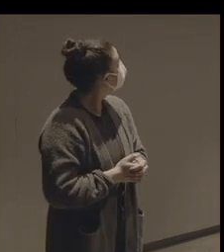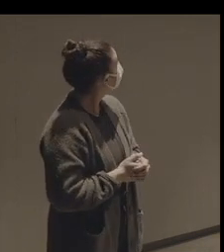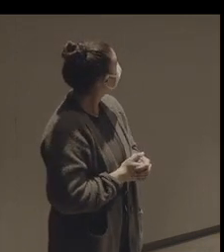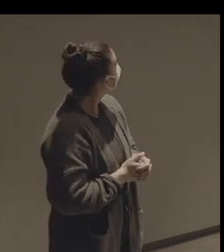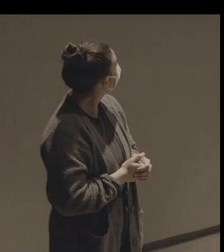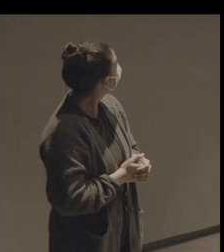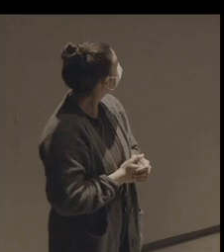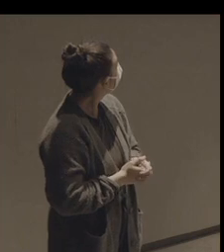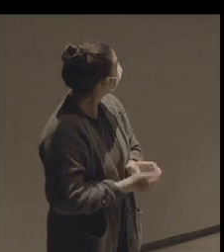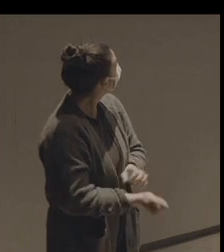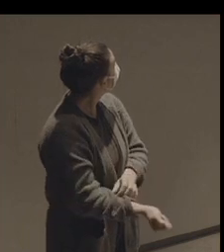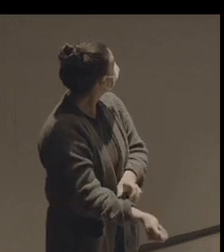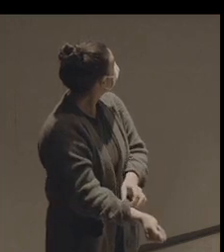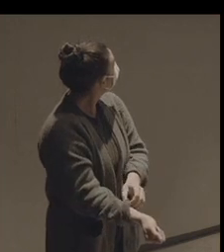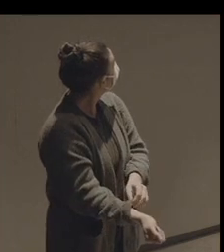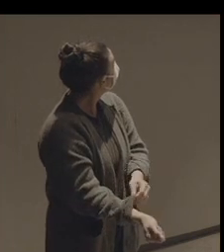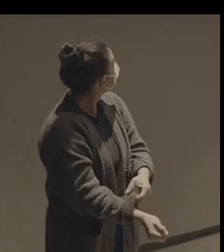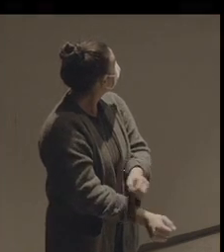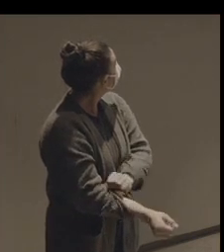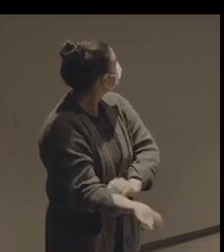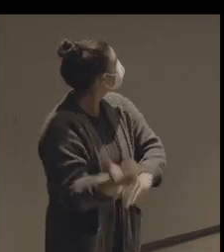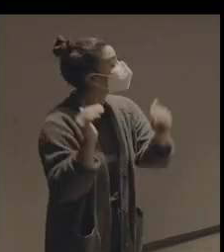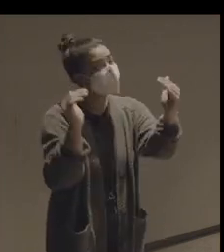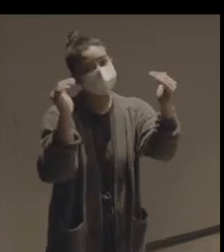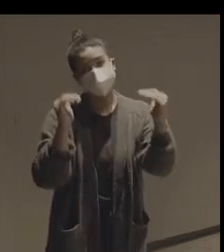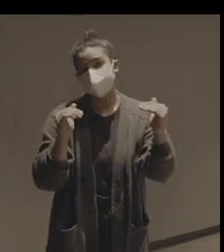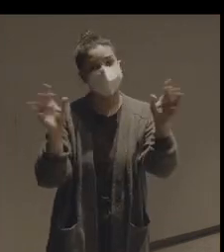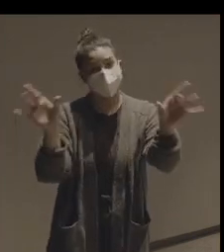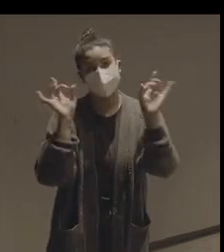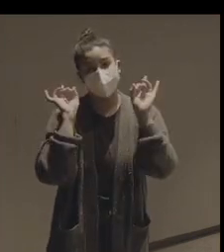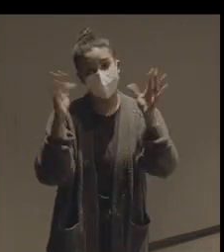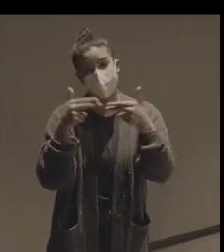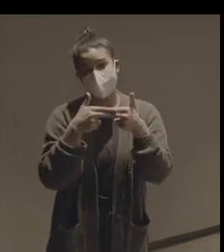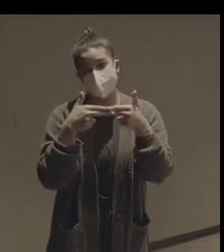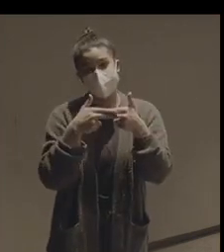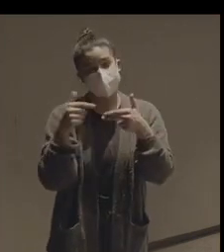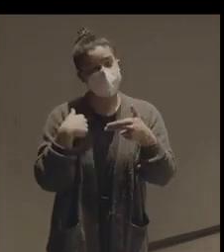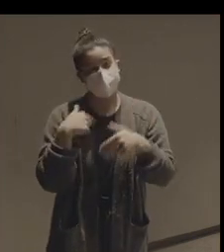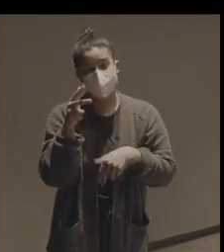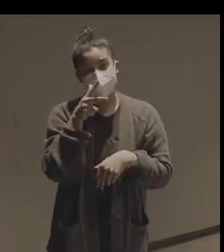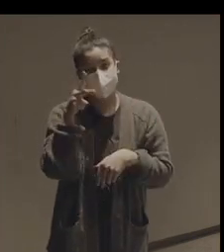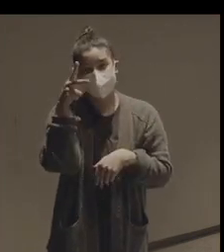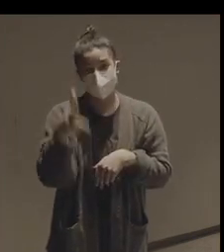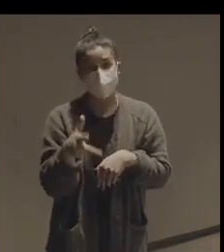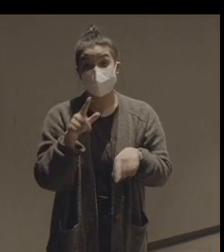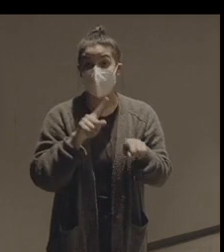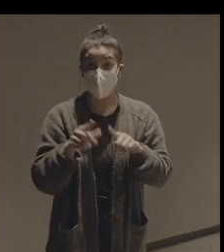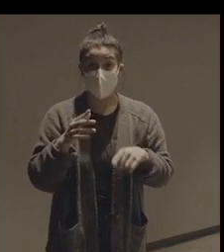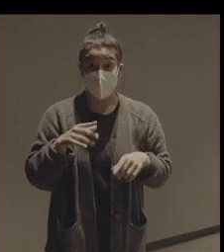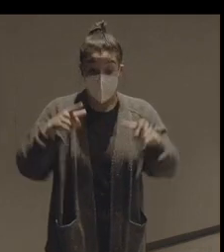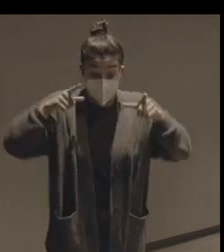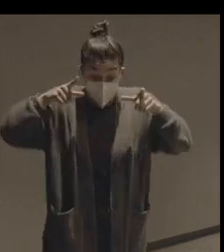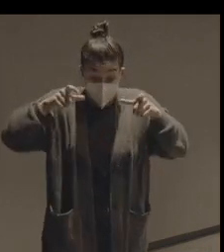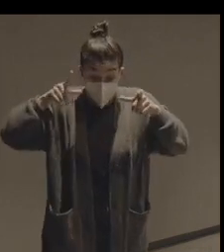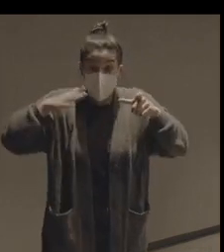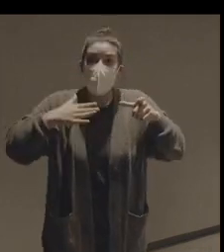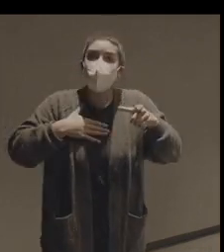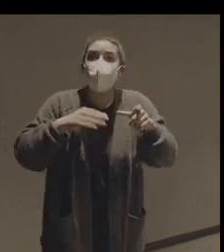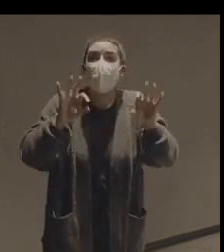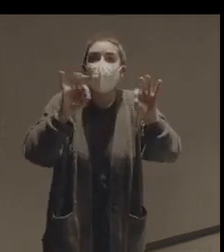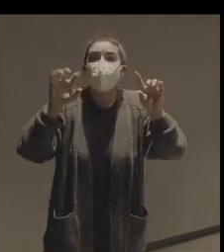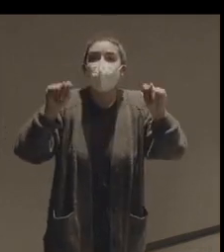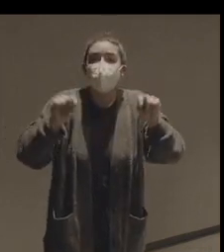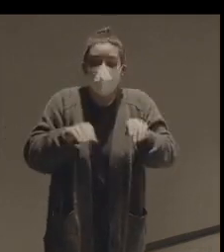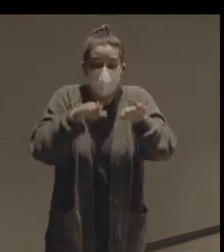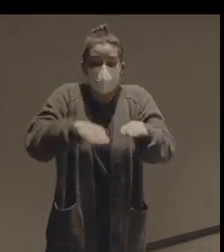So, and then here is the really terrible slide of my feet in the installation to double